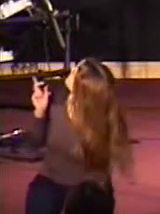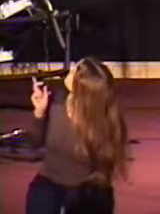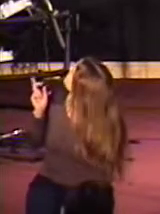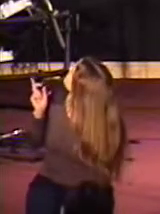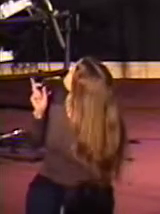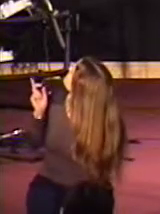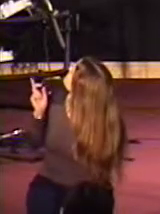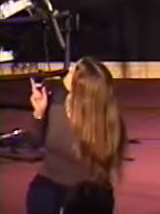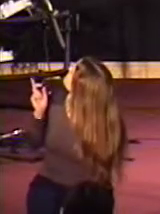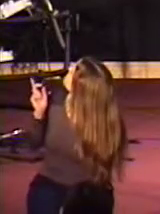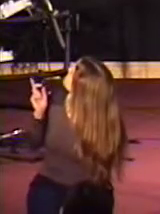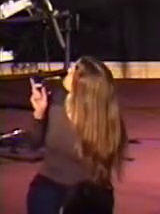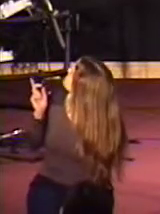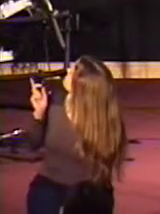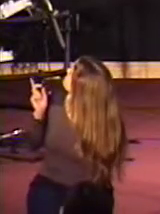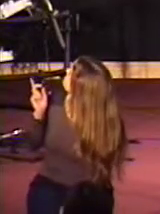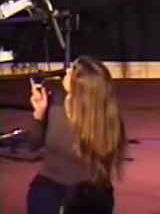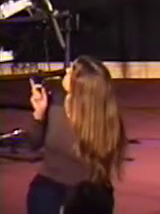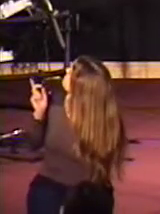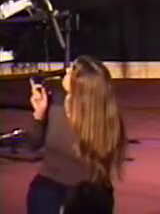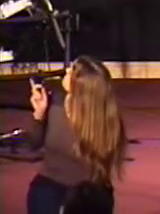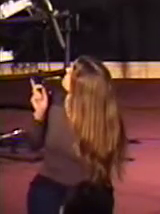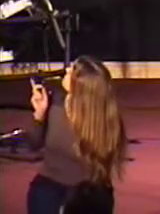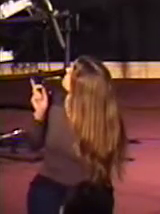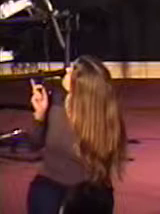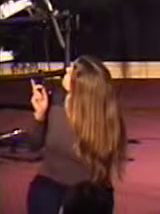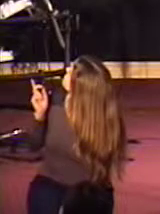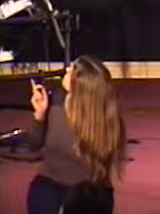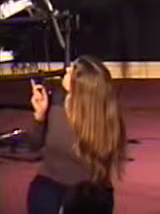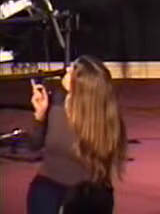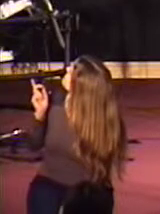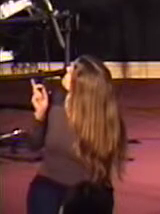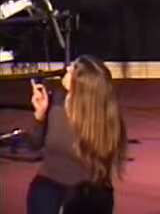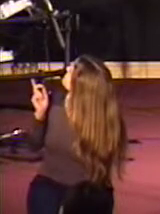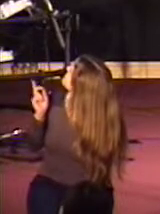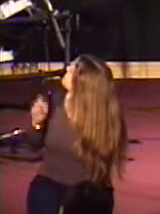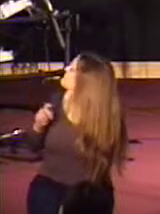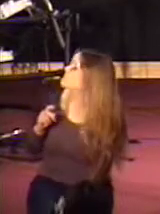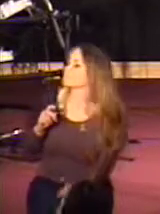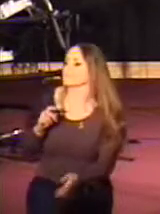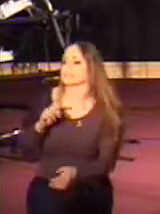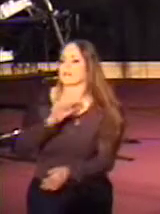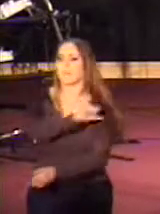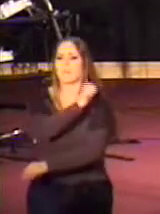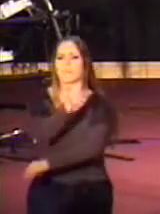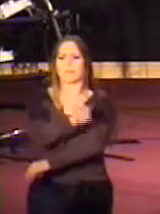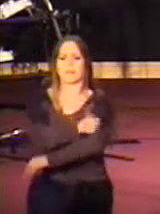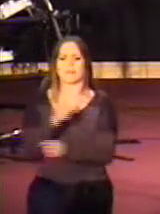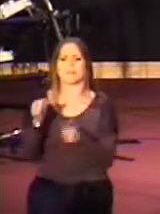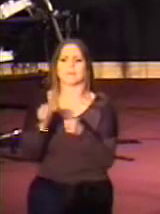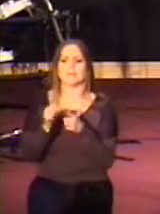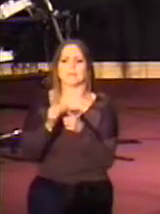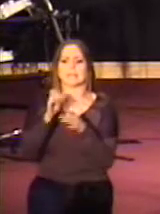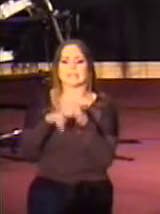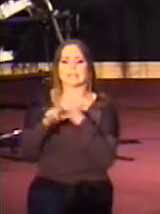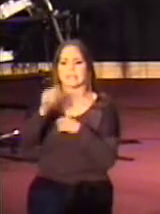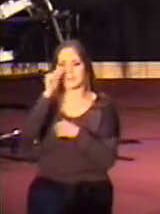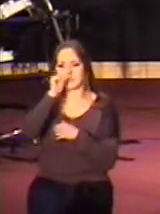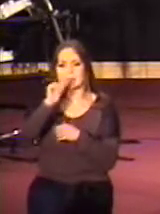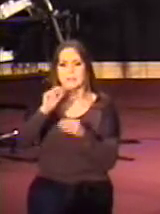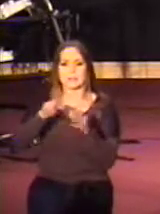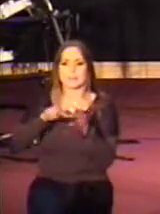those dogs, those people who do evil, those mutilators. This is a really powerful word because in the Greek, it means